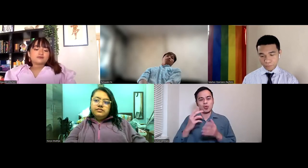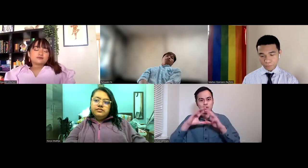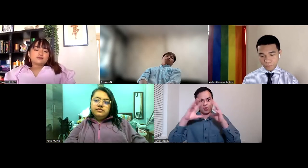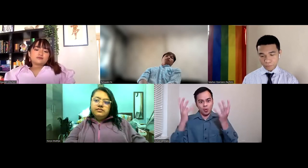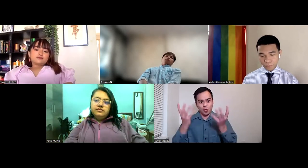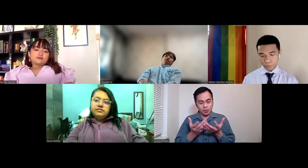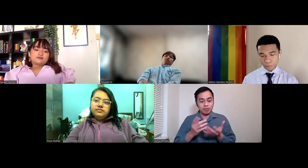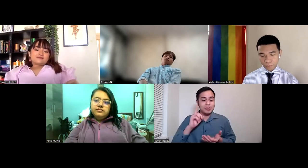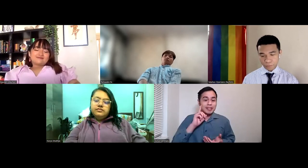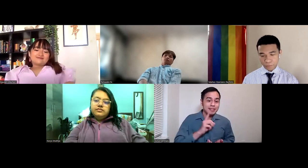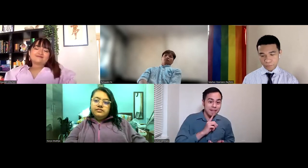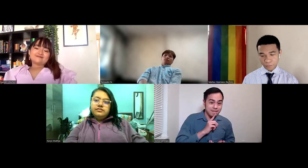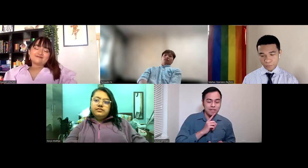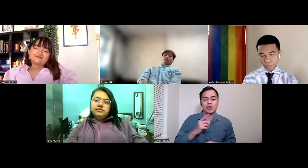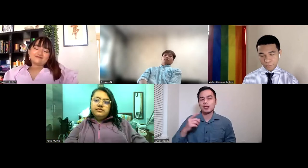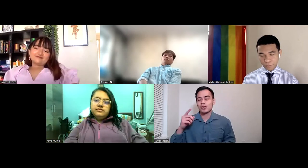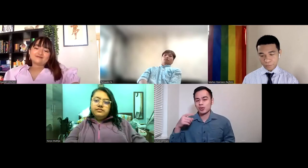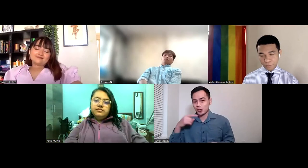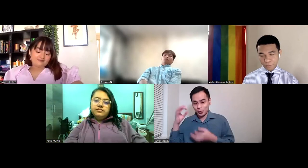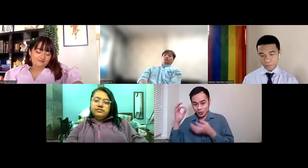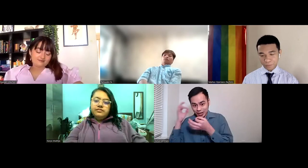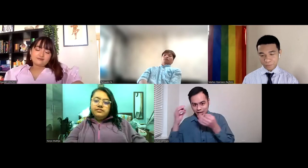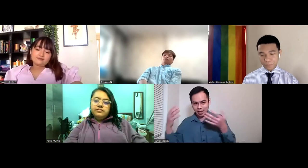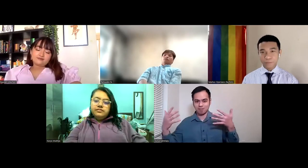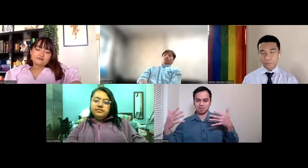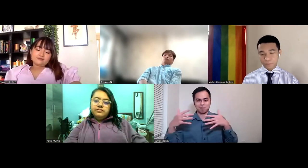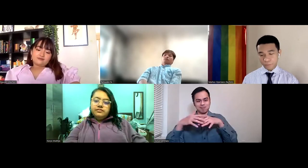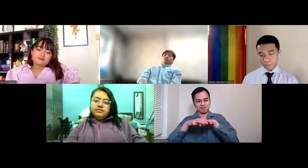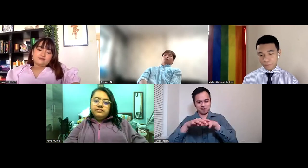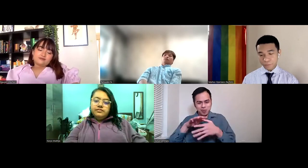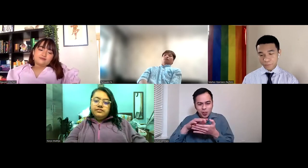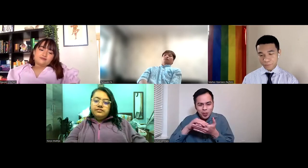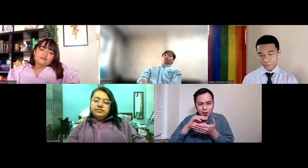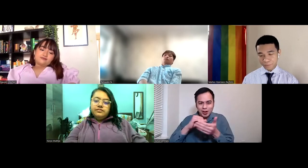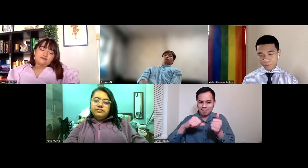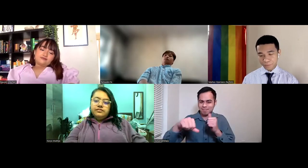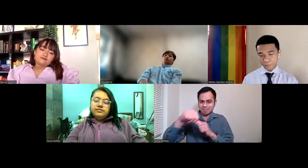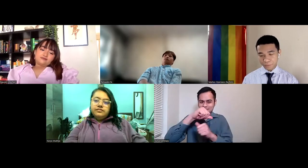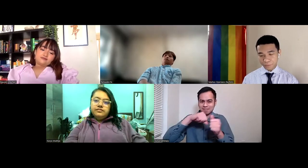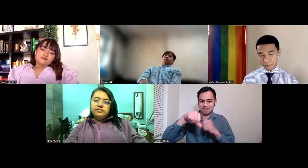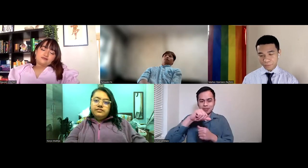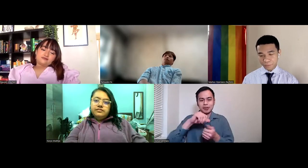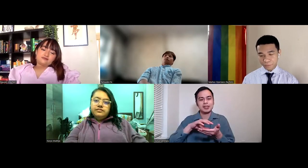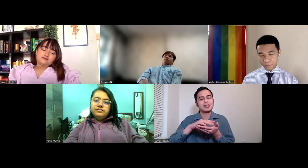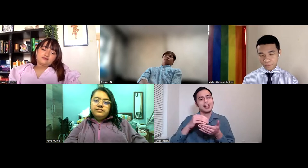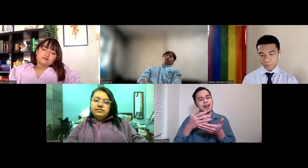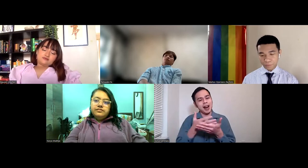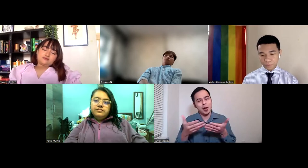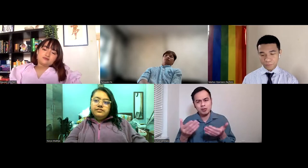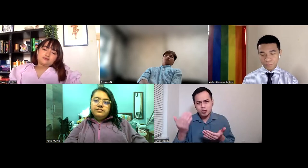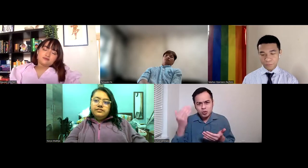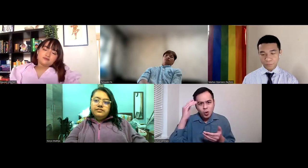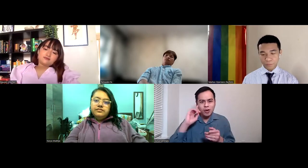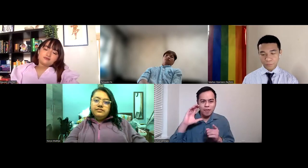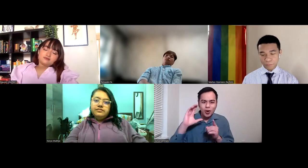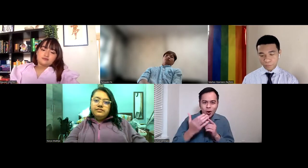in an Indonesian language, which is to help that for the deaf and hearing community to be able to be bridged and to learn to